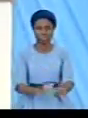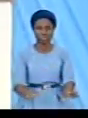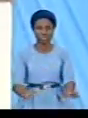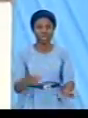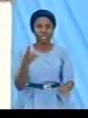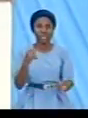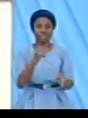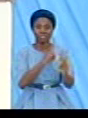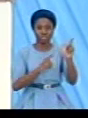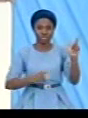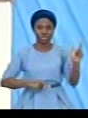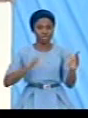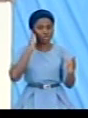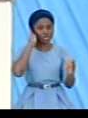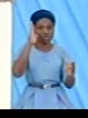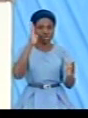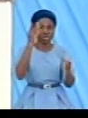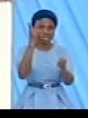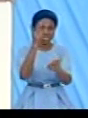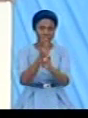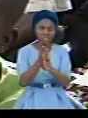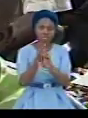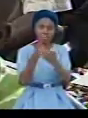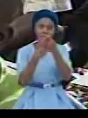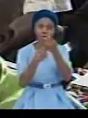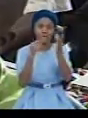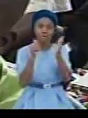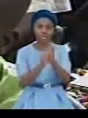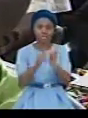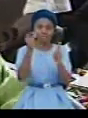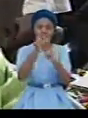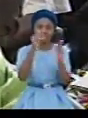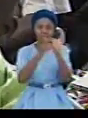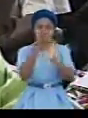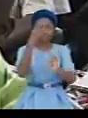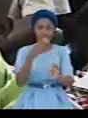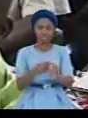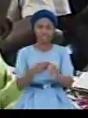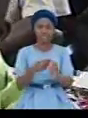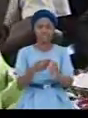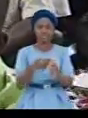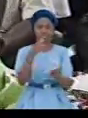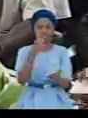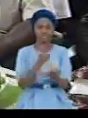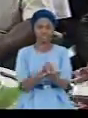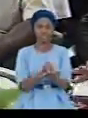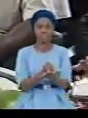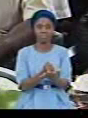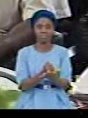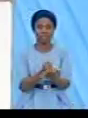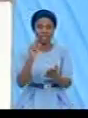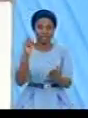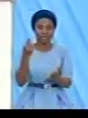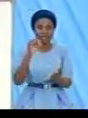that word in Jesus' name. 1 John chapter 2.